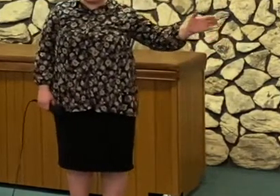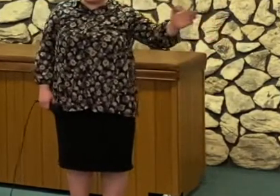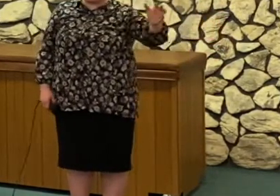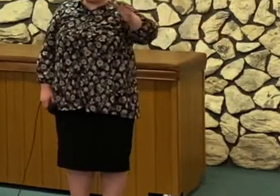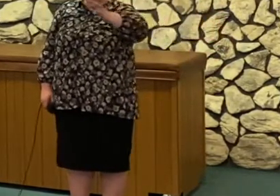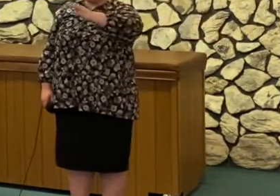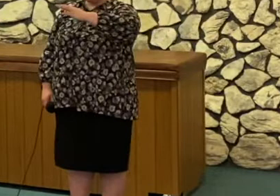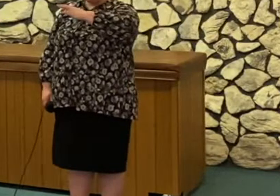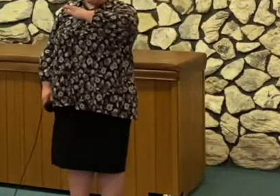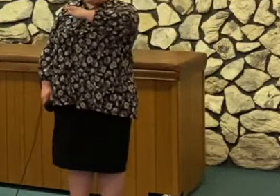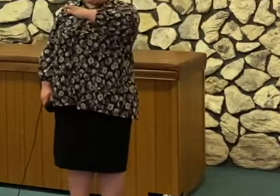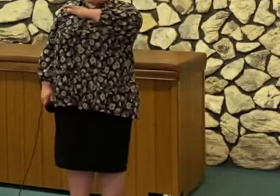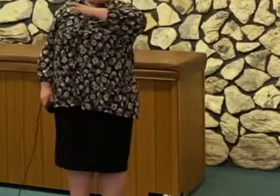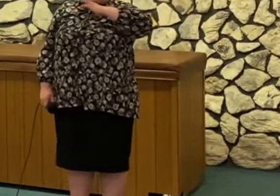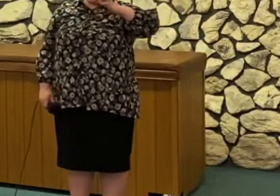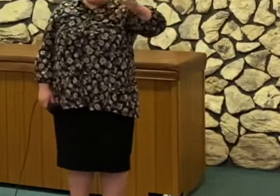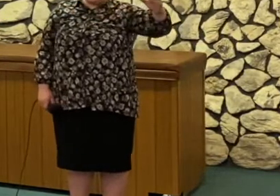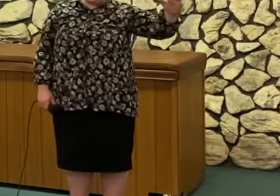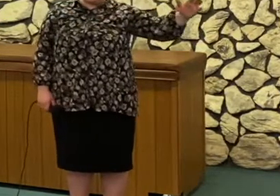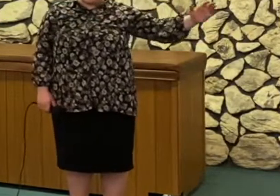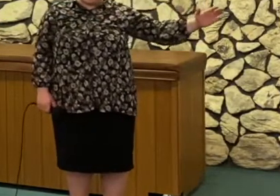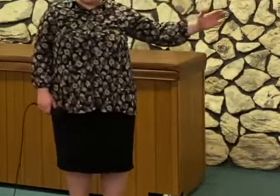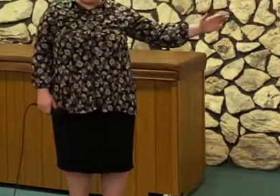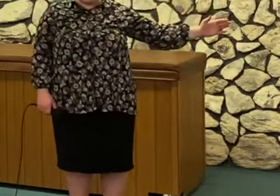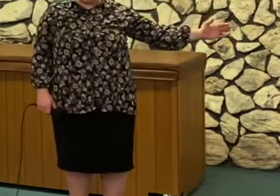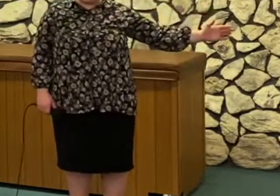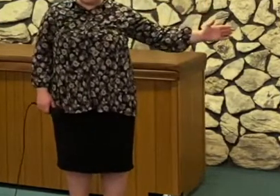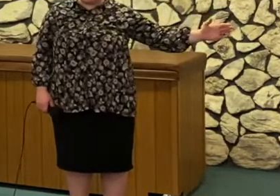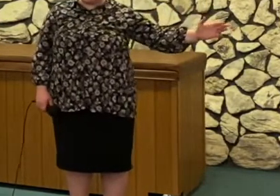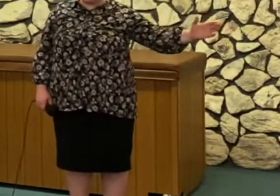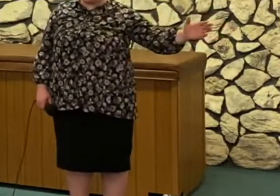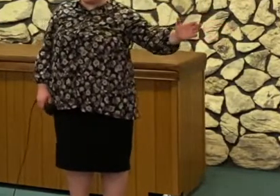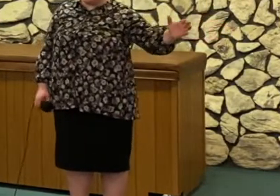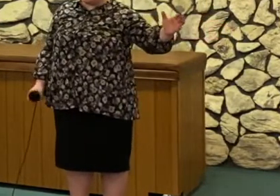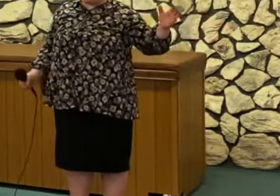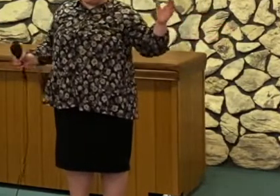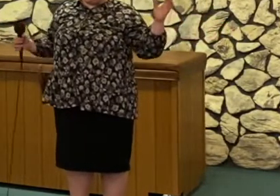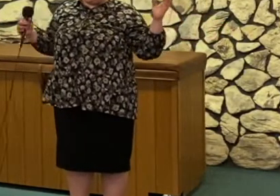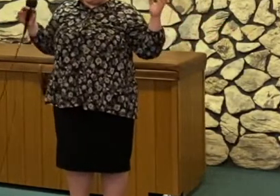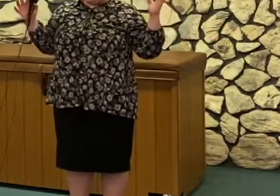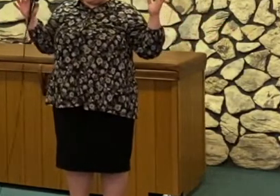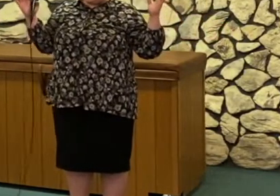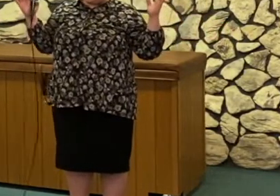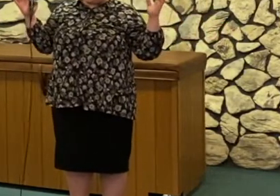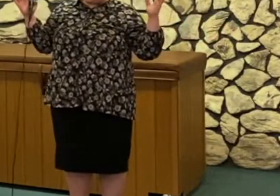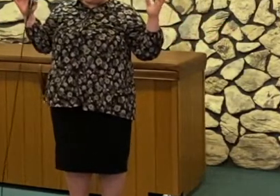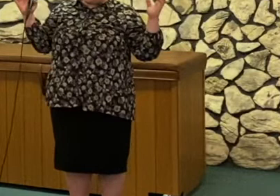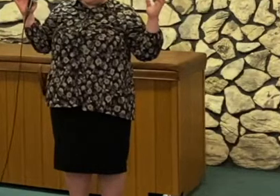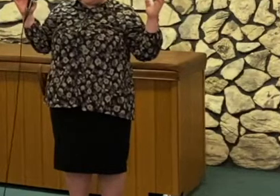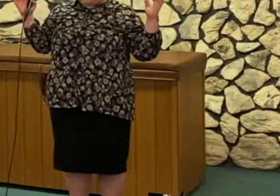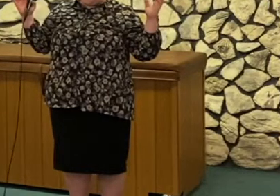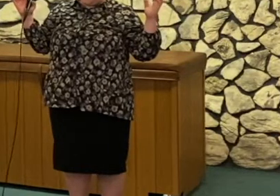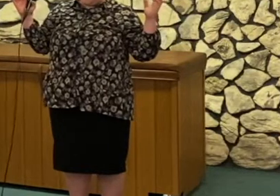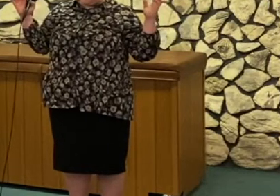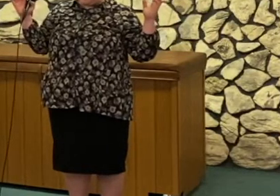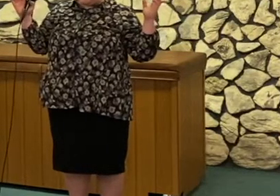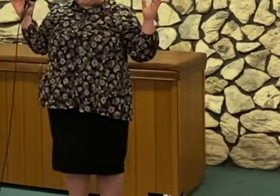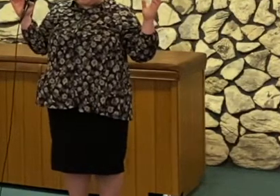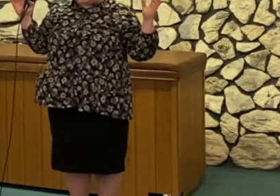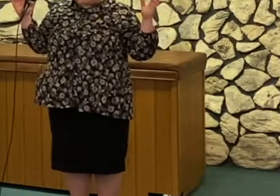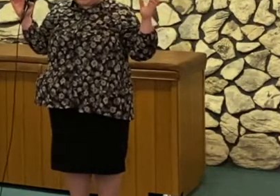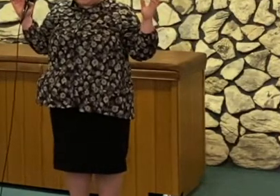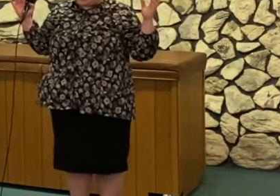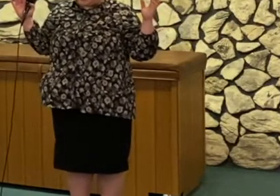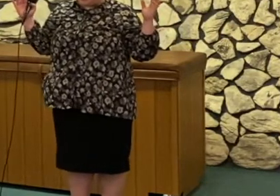we feel You. We know that You, as the omnipresent Almighty God, are everywhere present if we will welcome and invite You